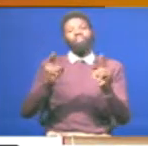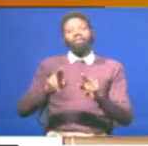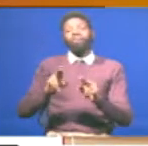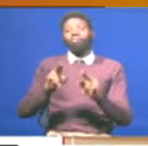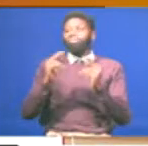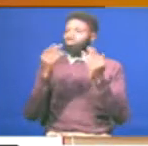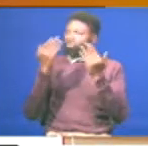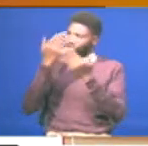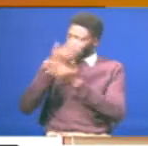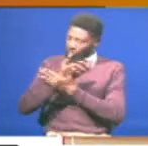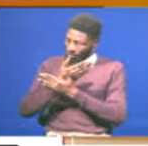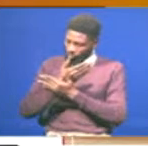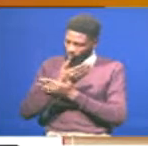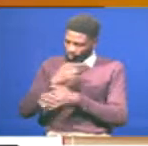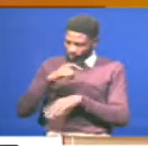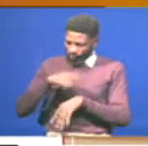of